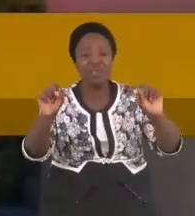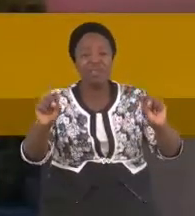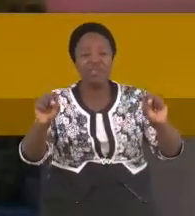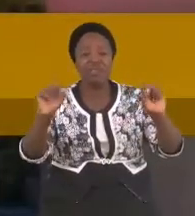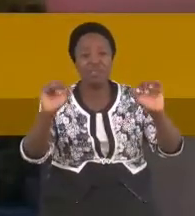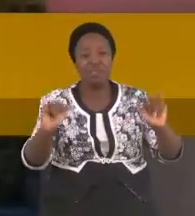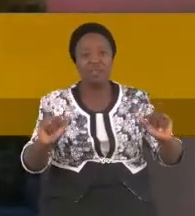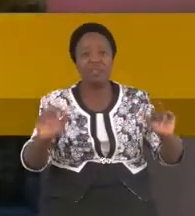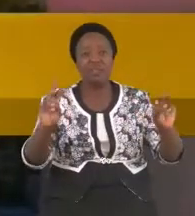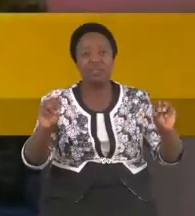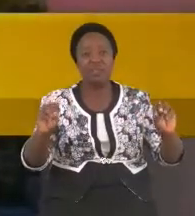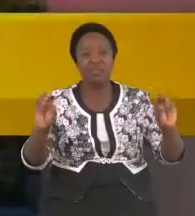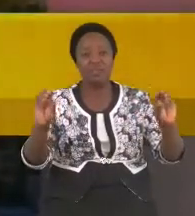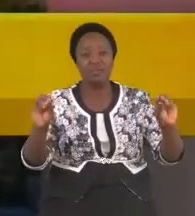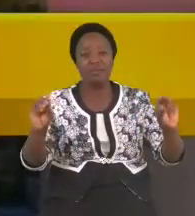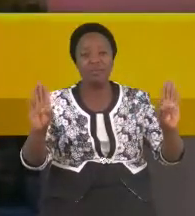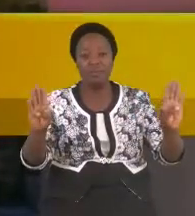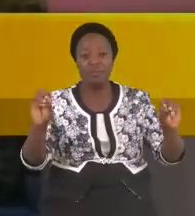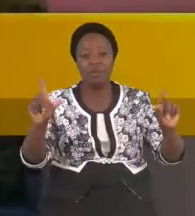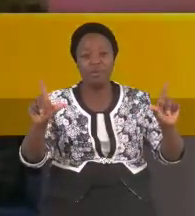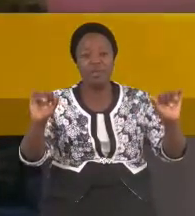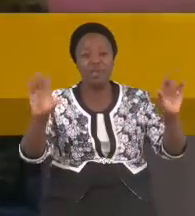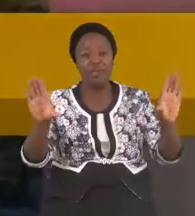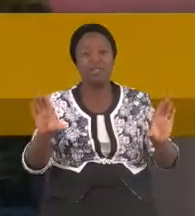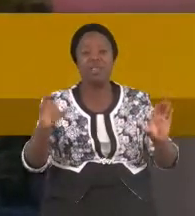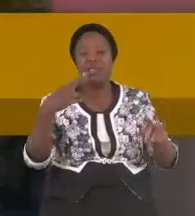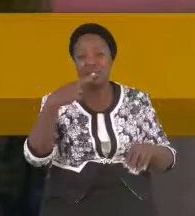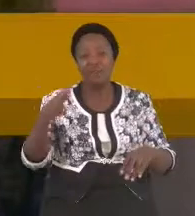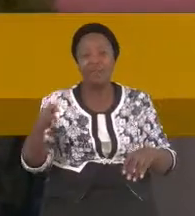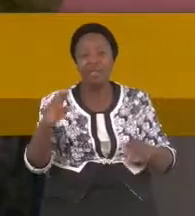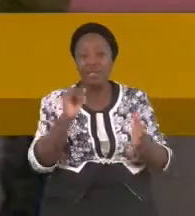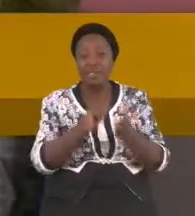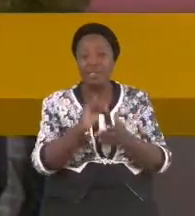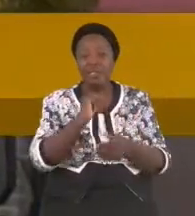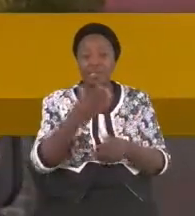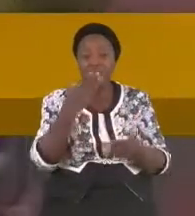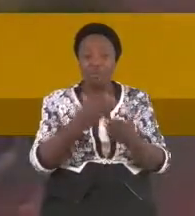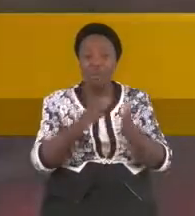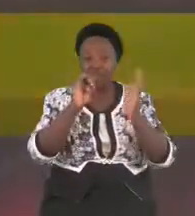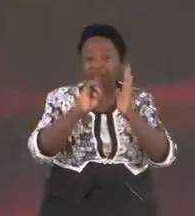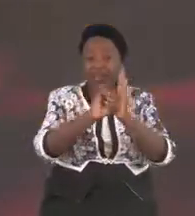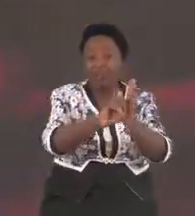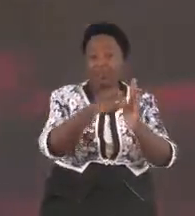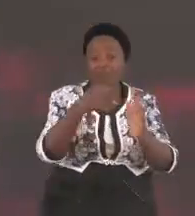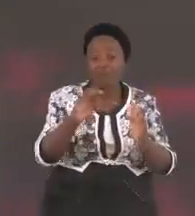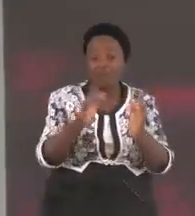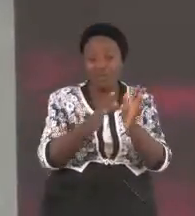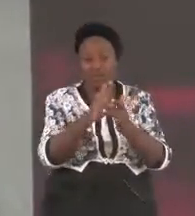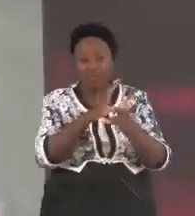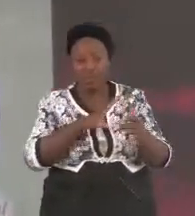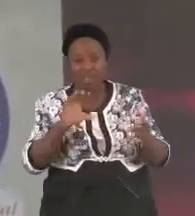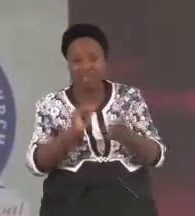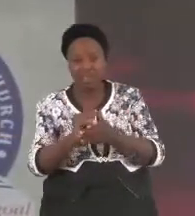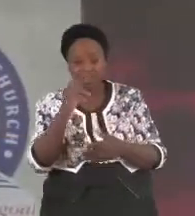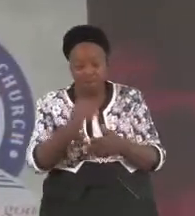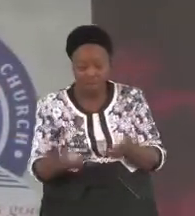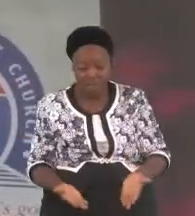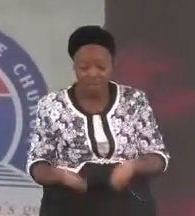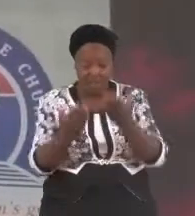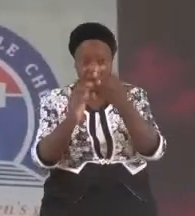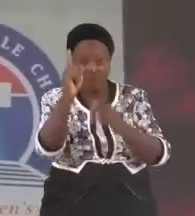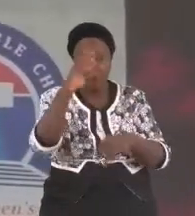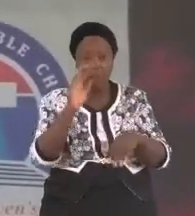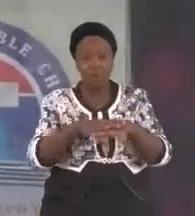up, symbolizing the Lord Jesus Christ, that will be lifted up on the cross. And then